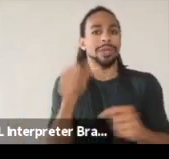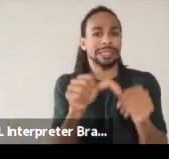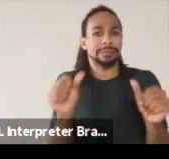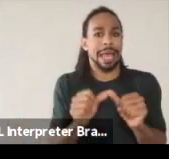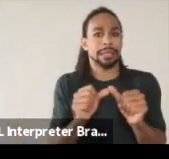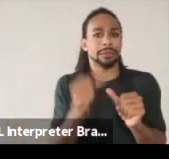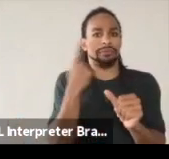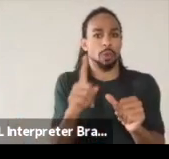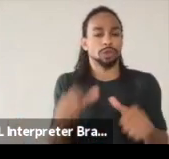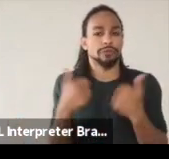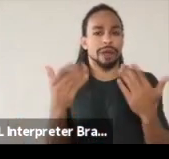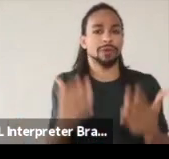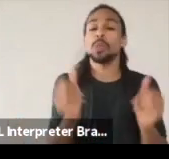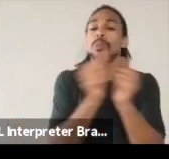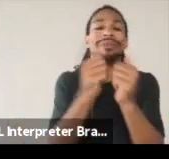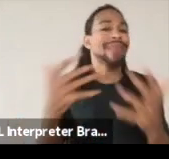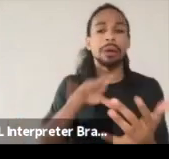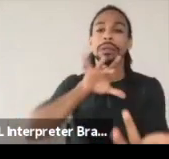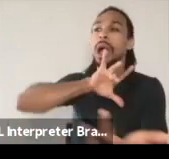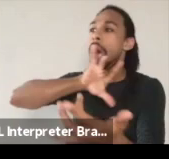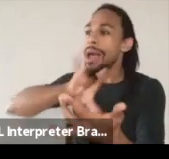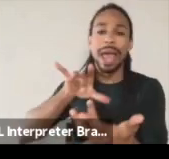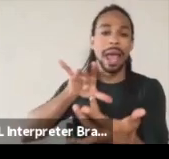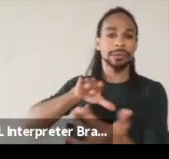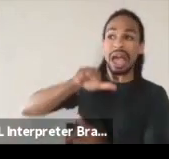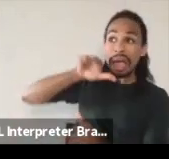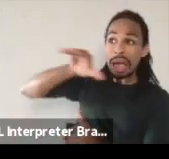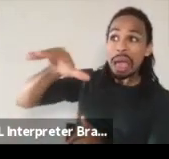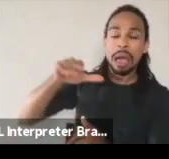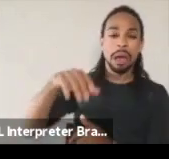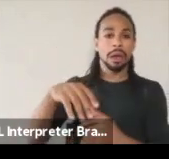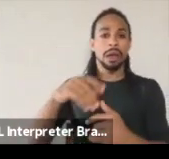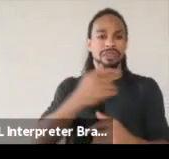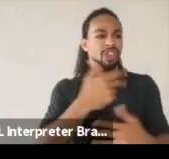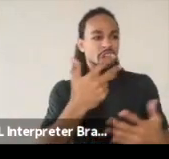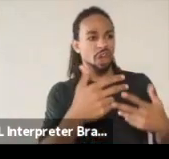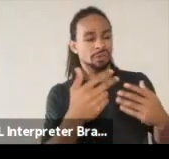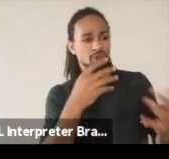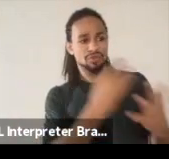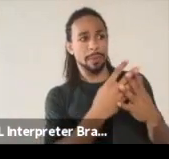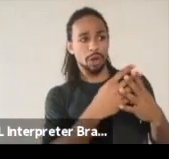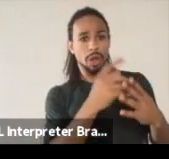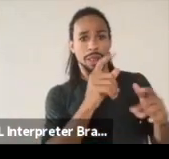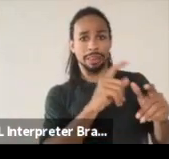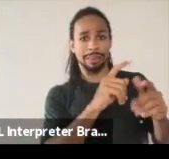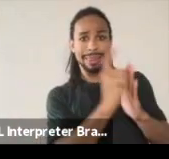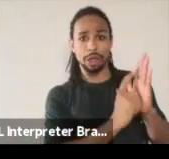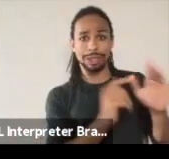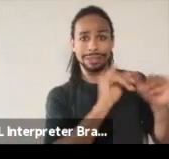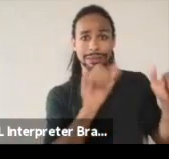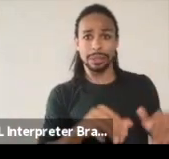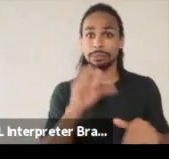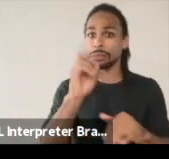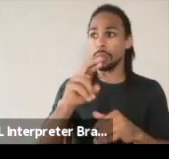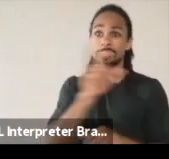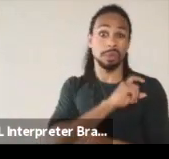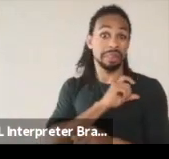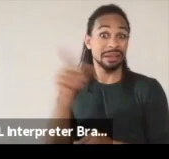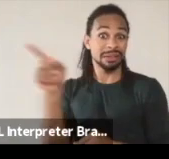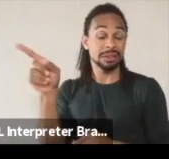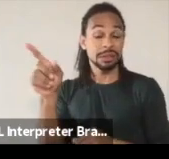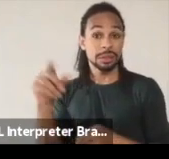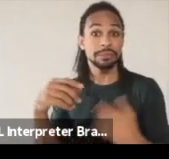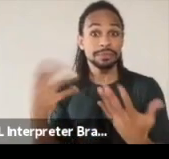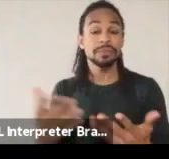police or the criminal legal system. I think that sometimes survivors are often pitted against calls for